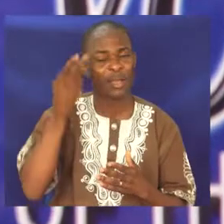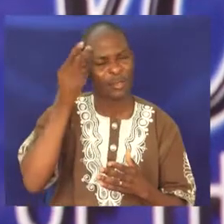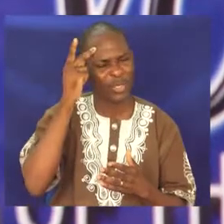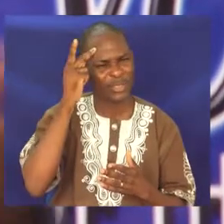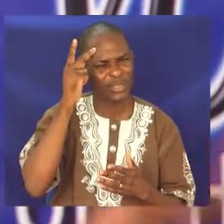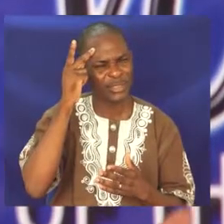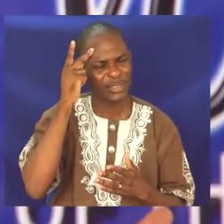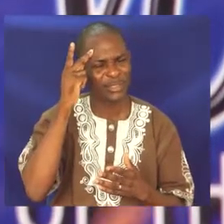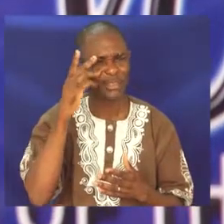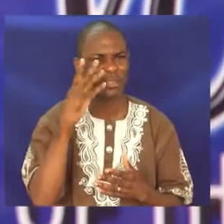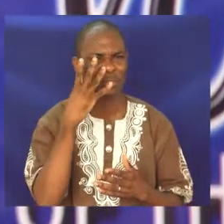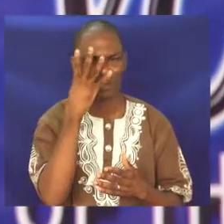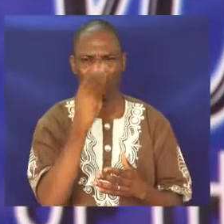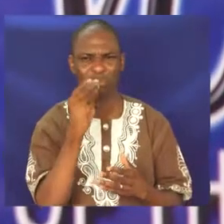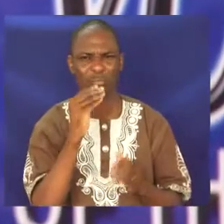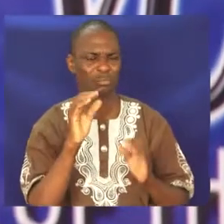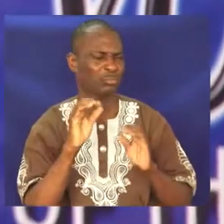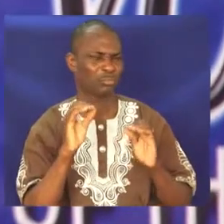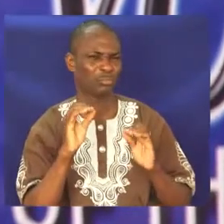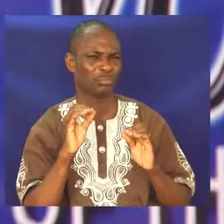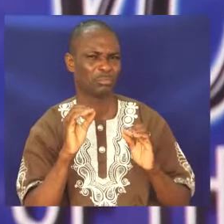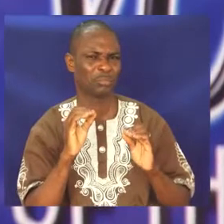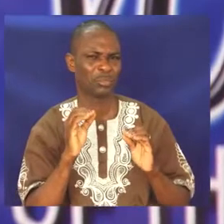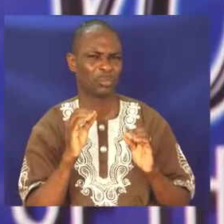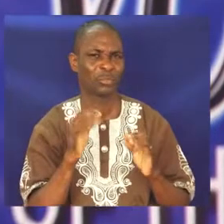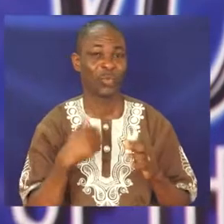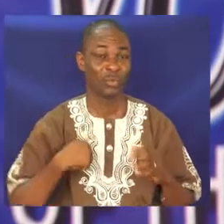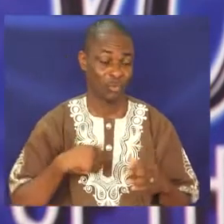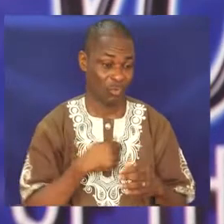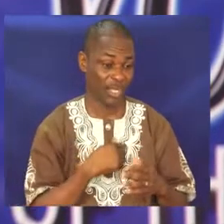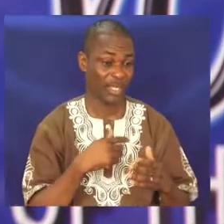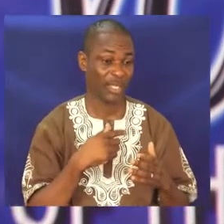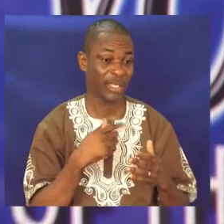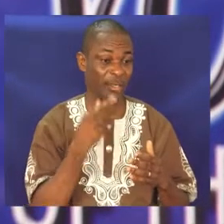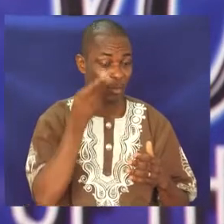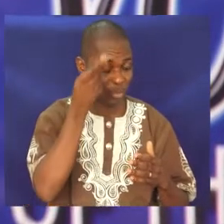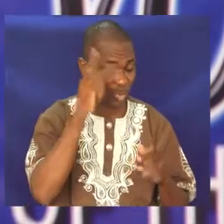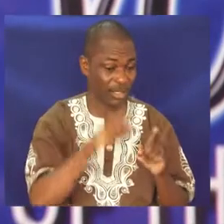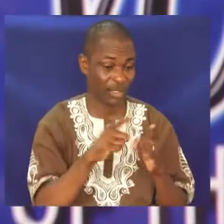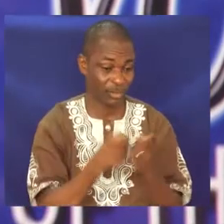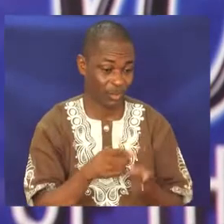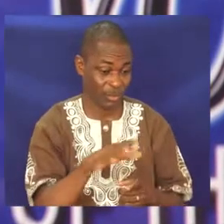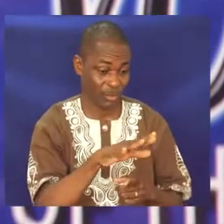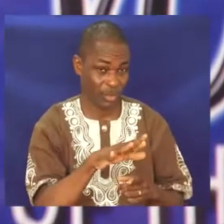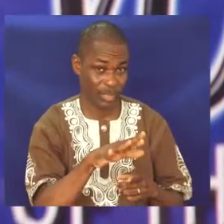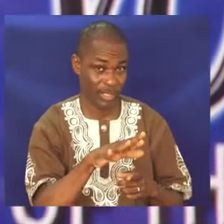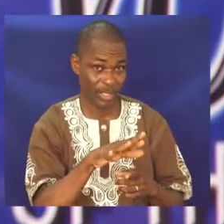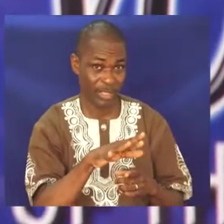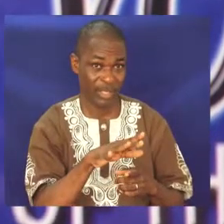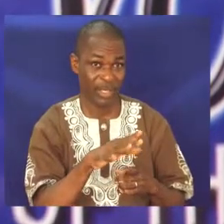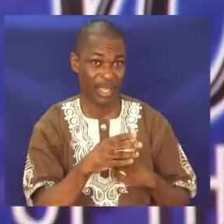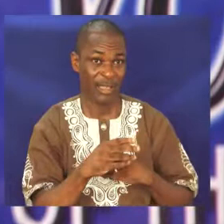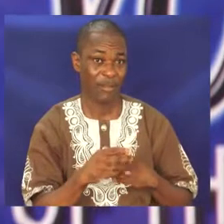ye pe amanyokuo e ye yo ene ne nkoso a chance or mine, a bay ye, not on